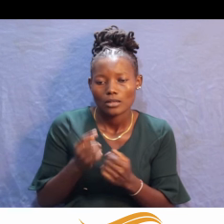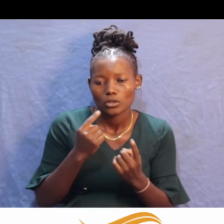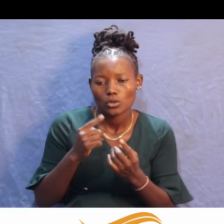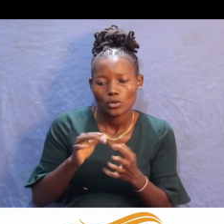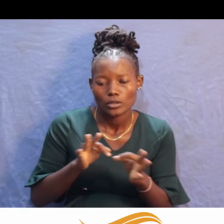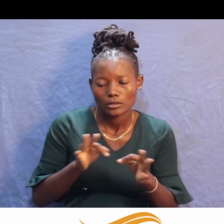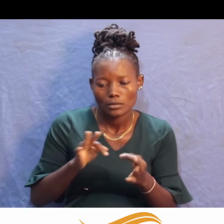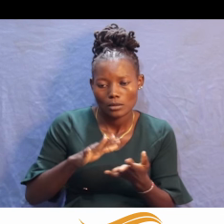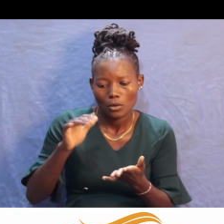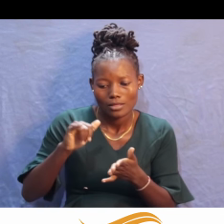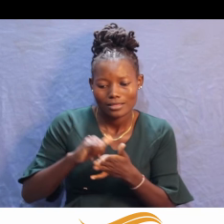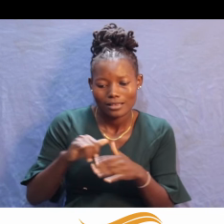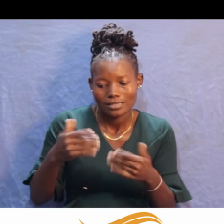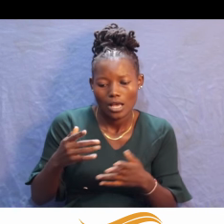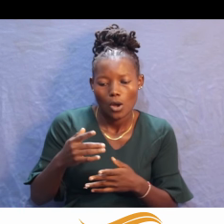how we're designed to eat.